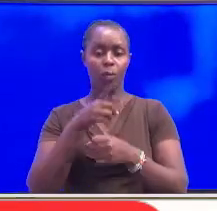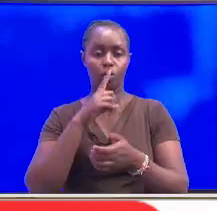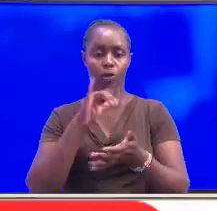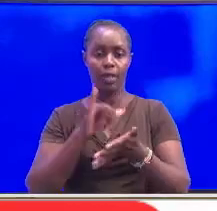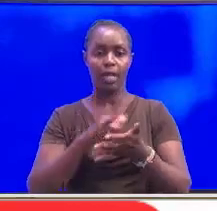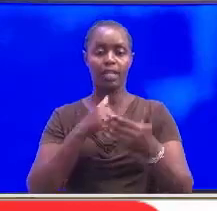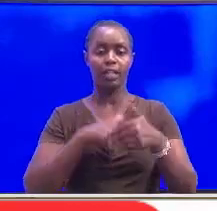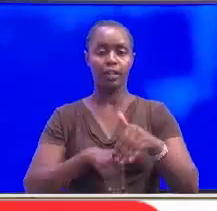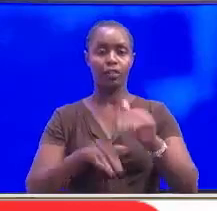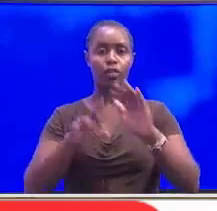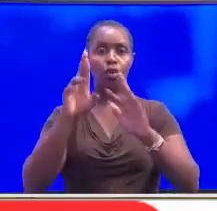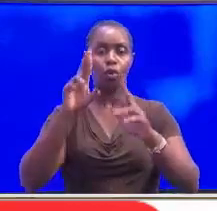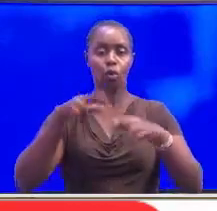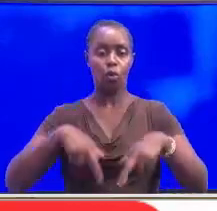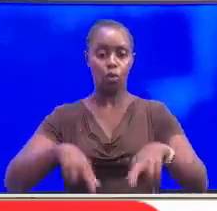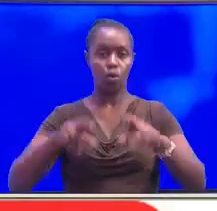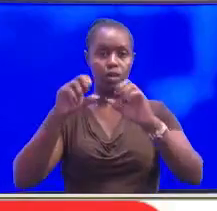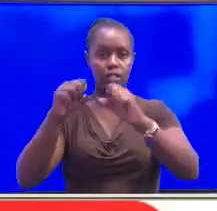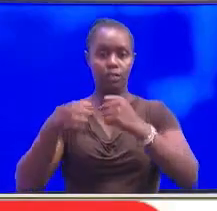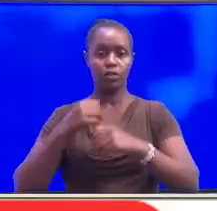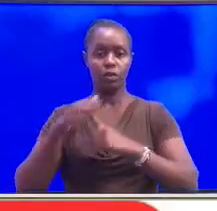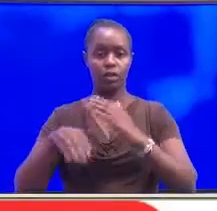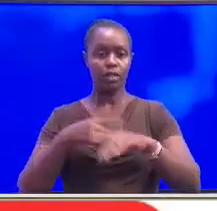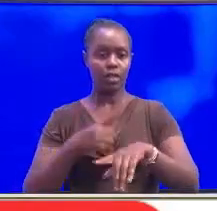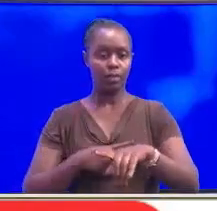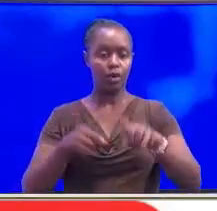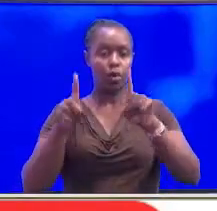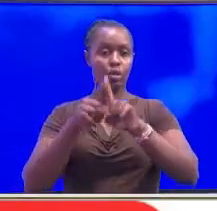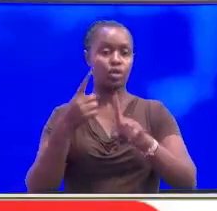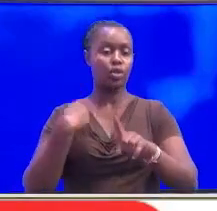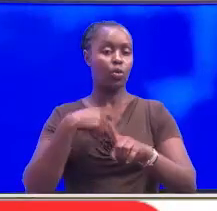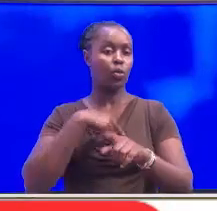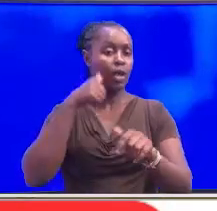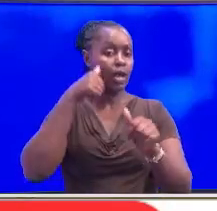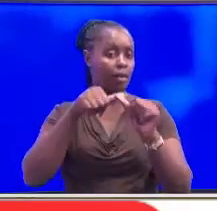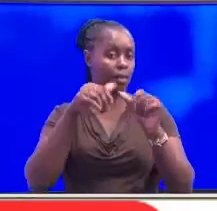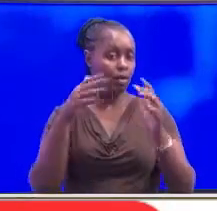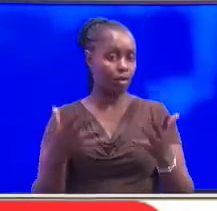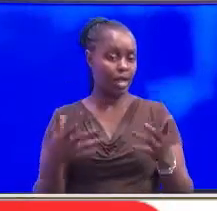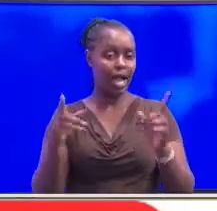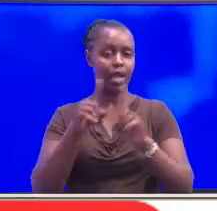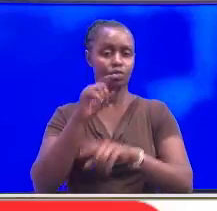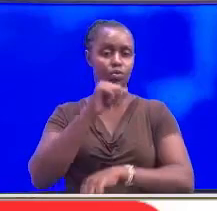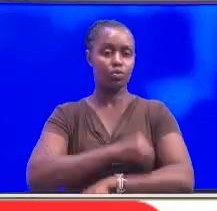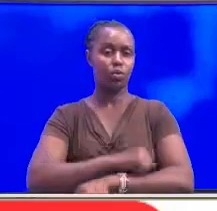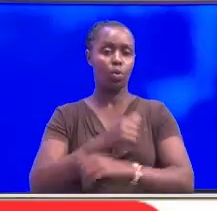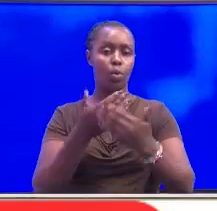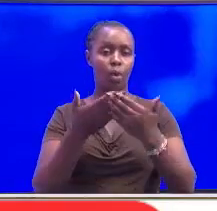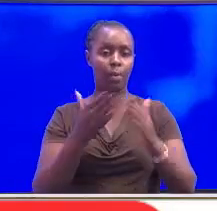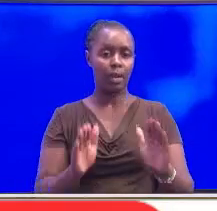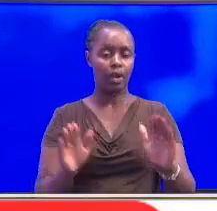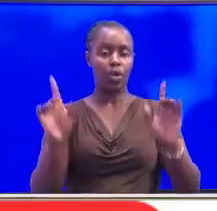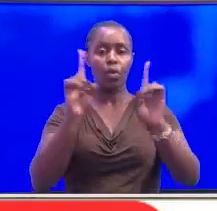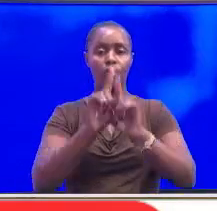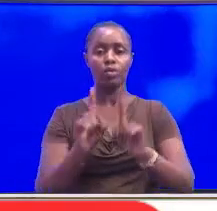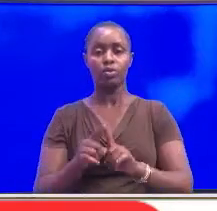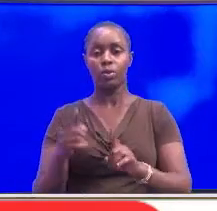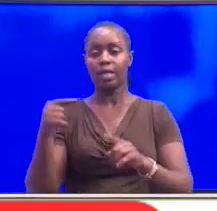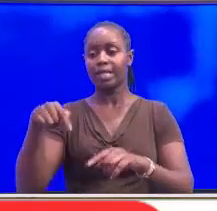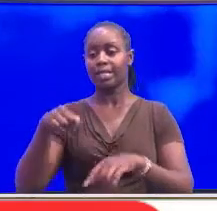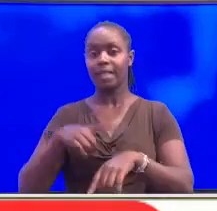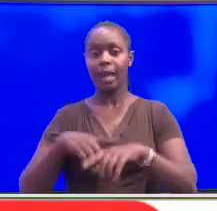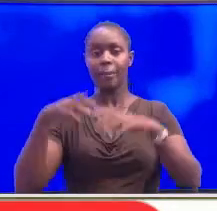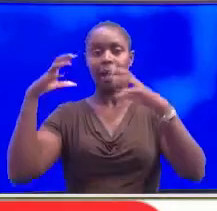road safety at all times. We have also reminded them that as school opened, they remember that we are in a very rainy